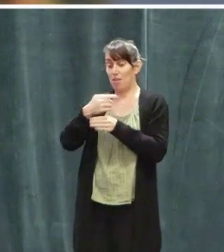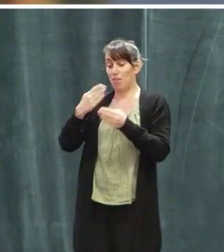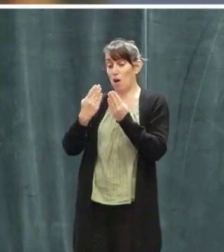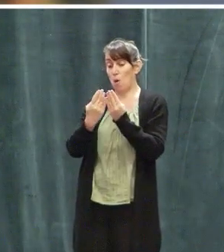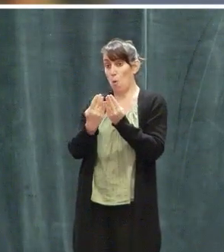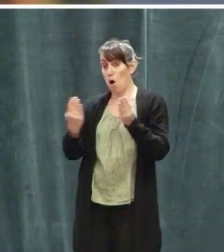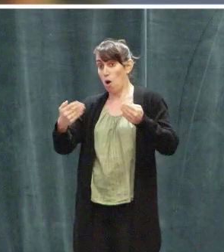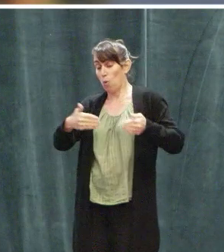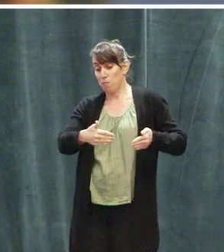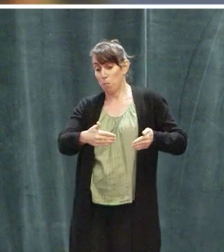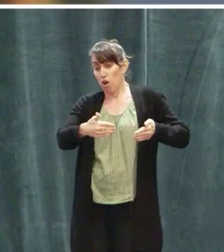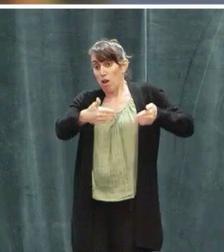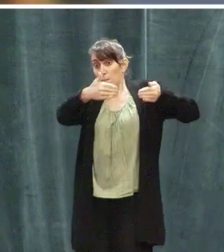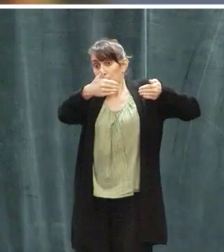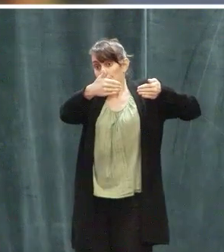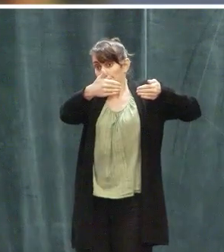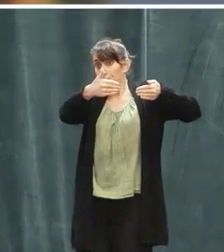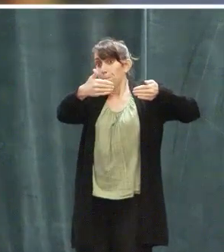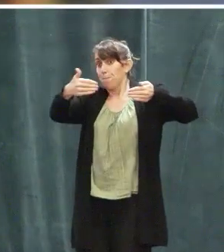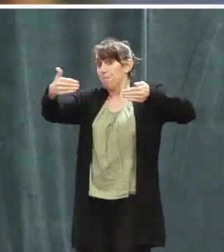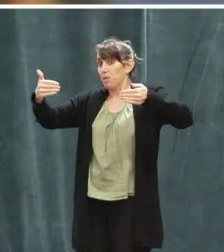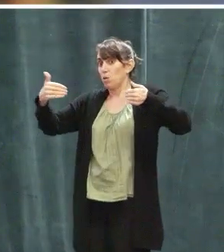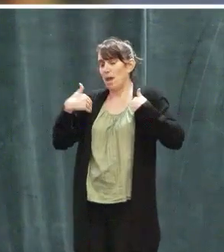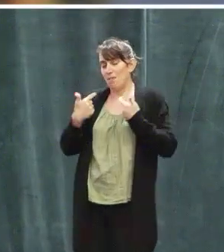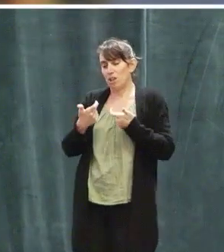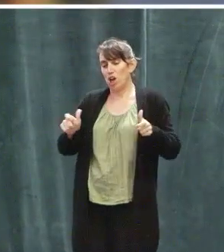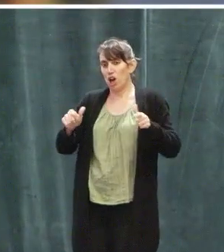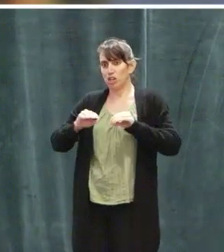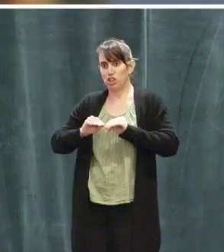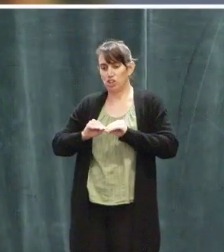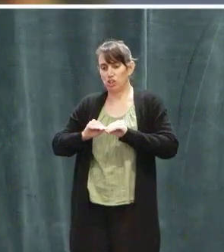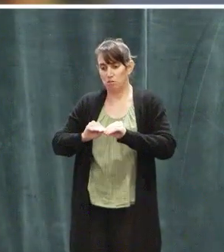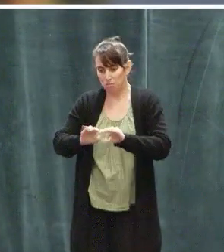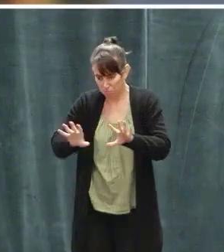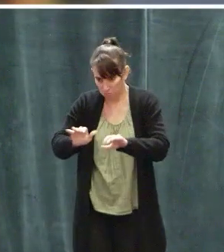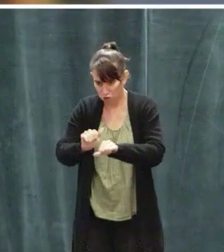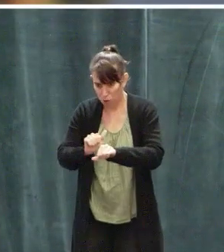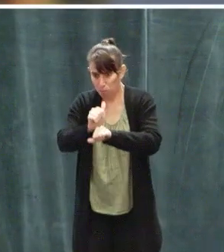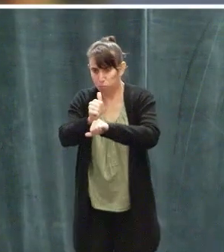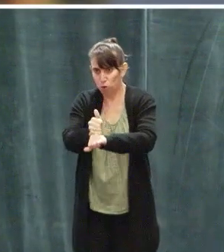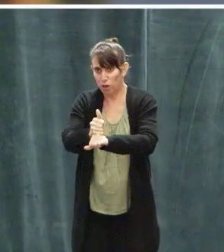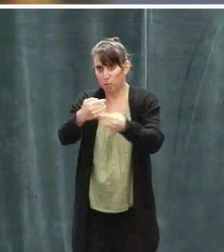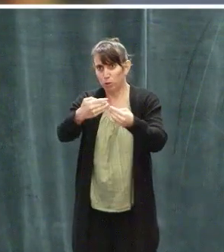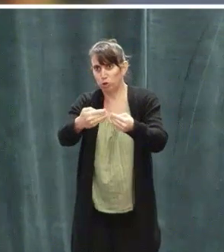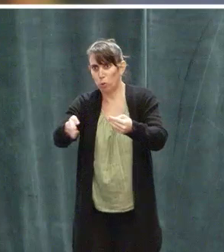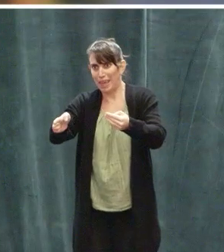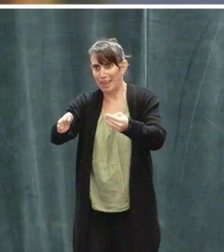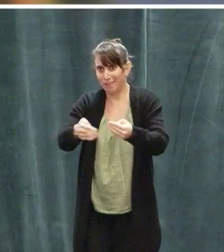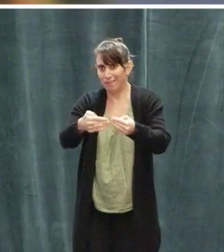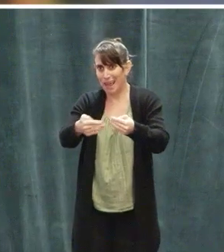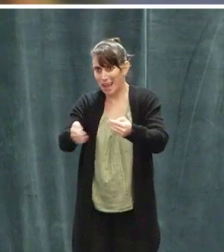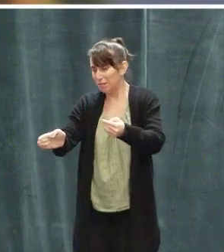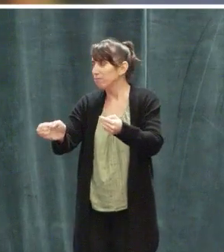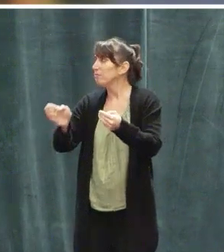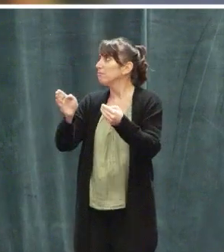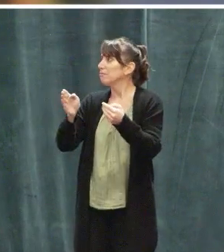bit to Liberty Street, where we have a large deployable swing gate that keeps the opening here very wide and very generous. And